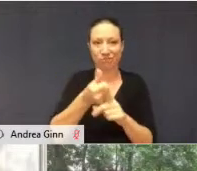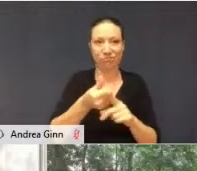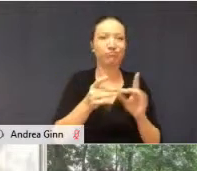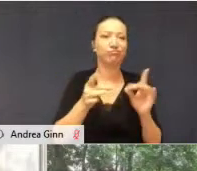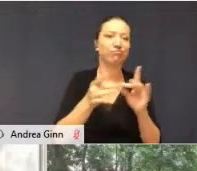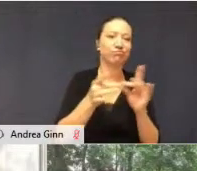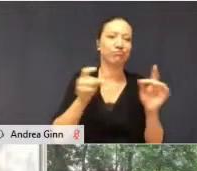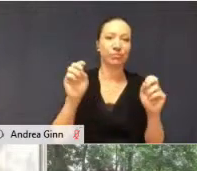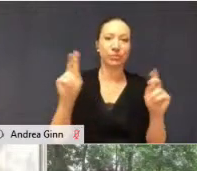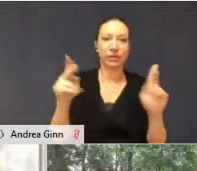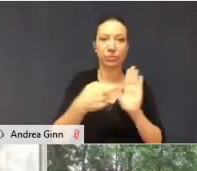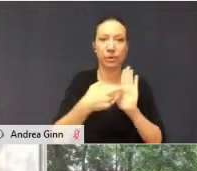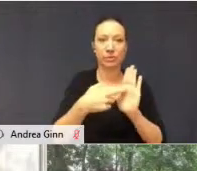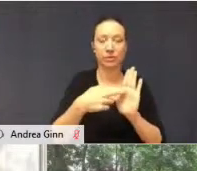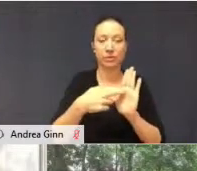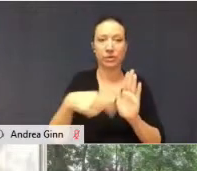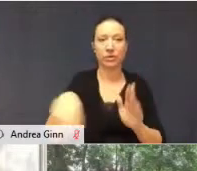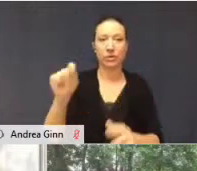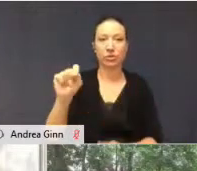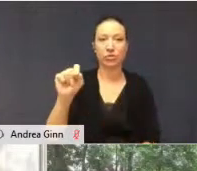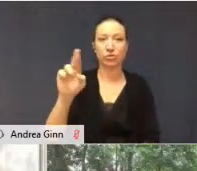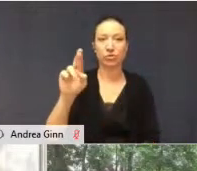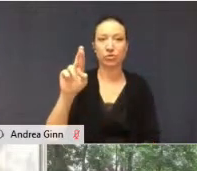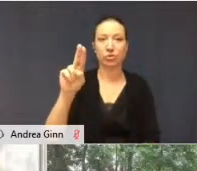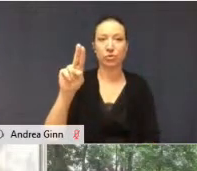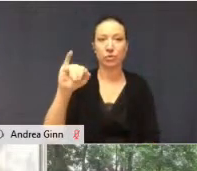Okay, Representative Christine Trujillo.